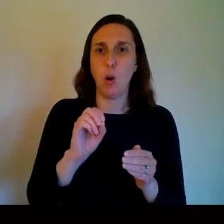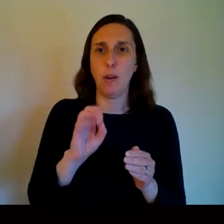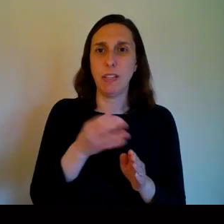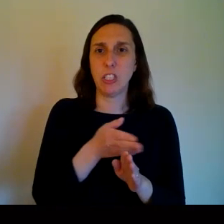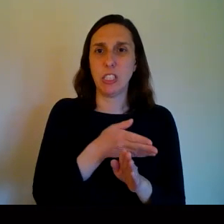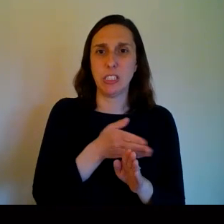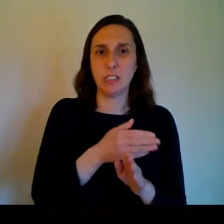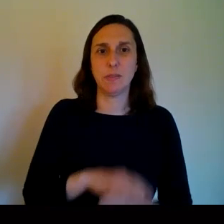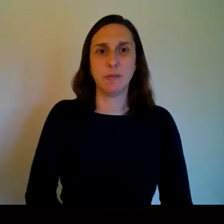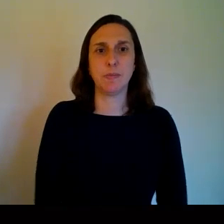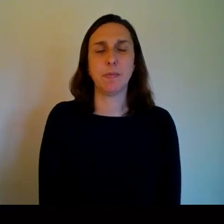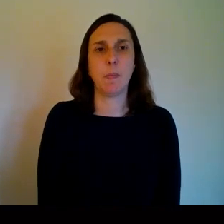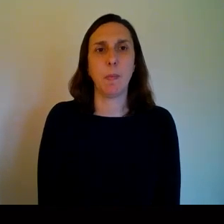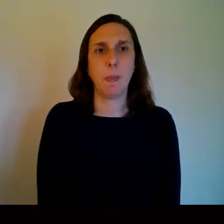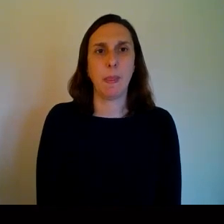it's 35/4